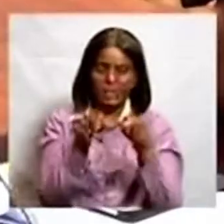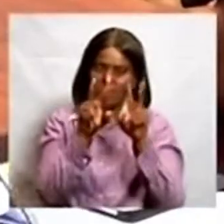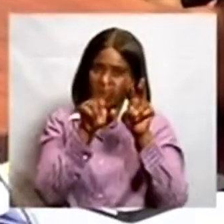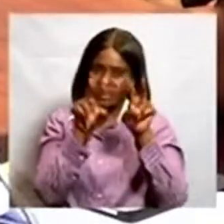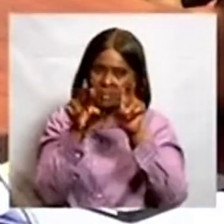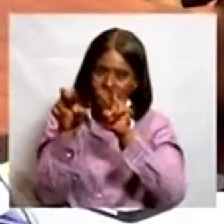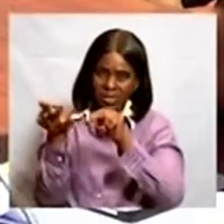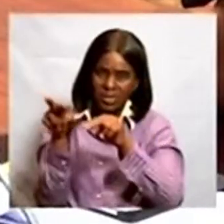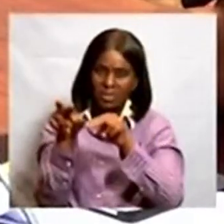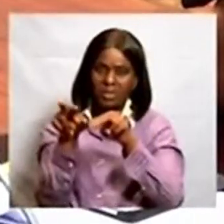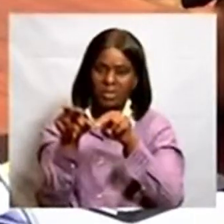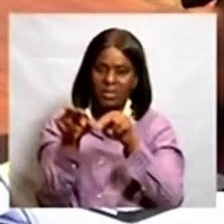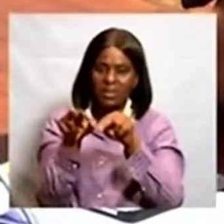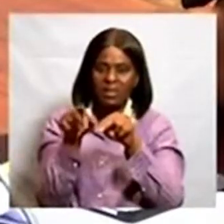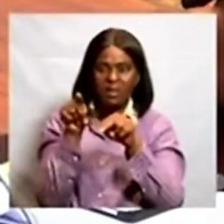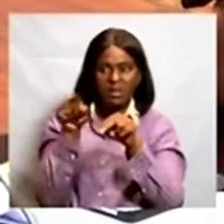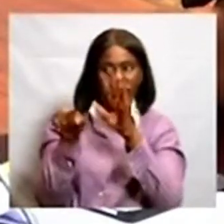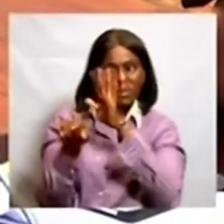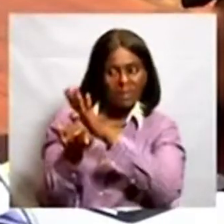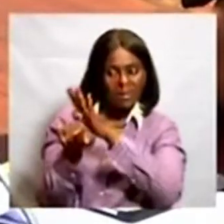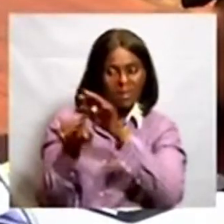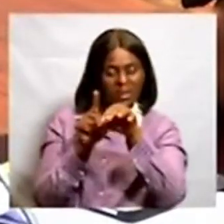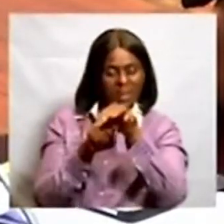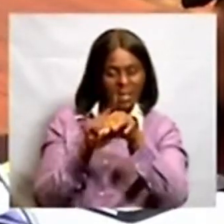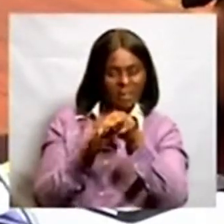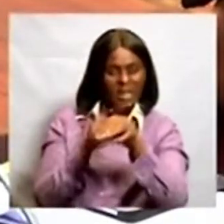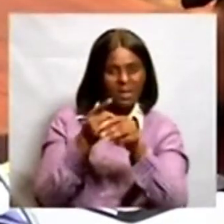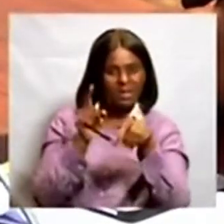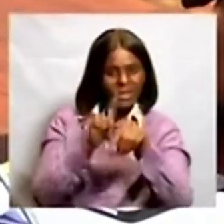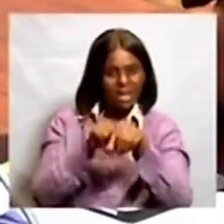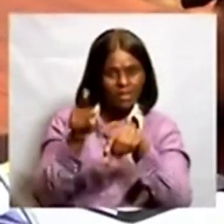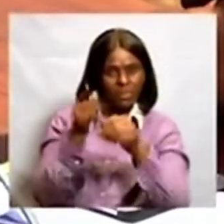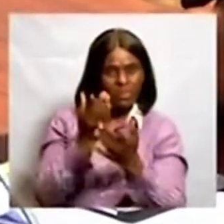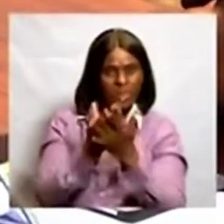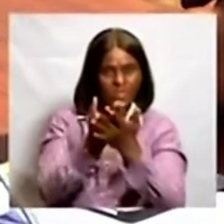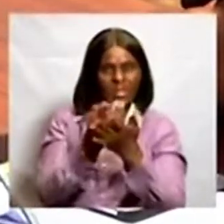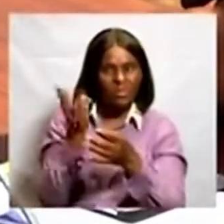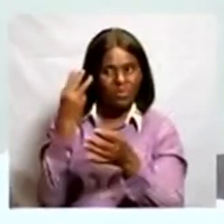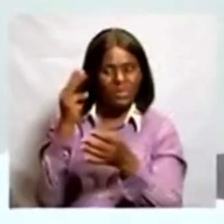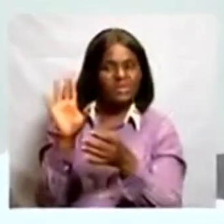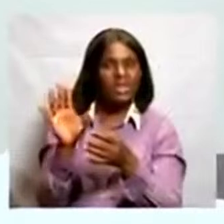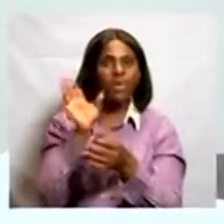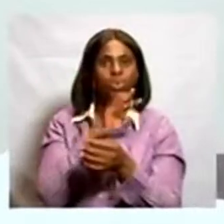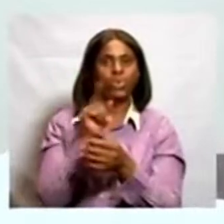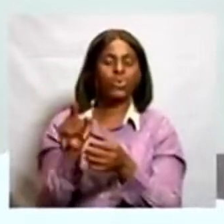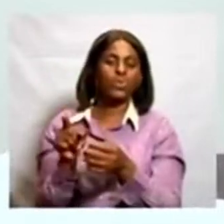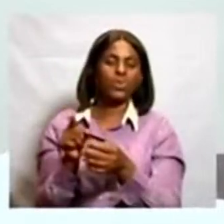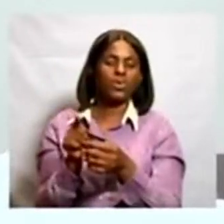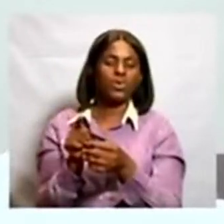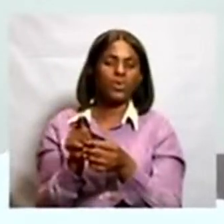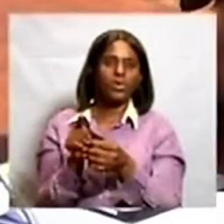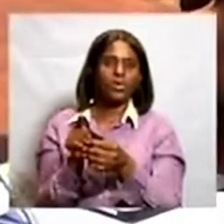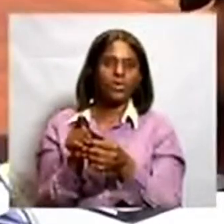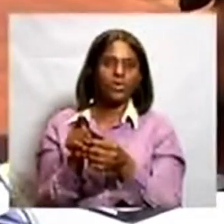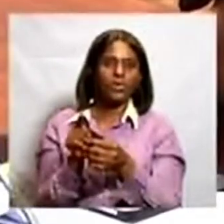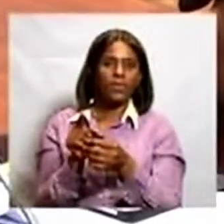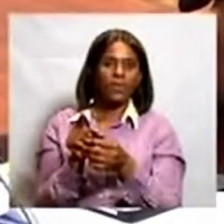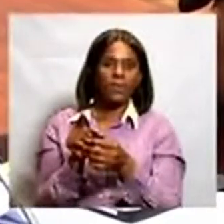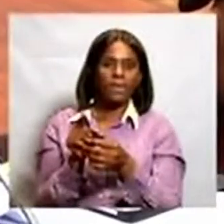Yes. Unit, was it there at the initial when you submitted? In the initial one, it was not there. Yeah,